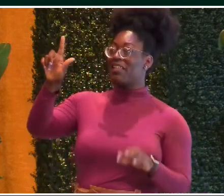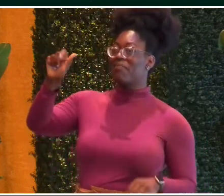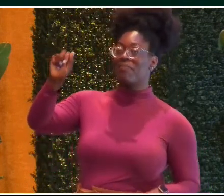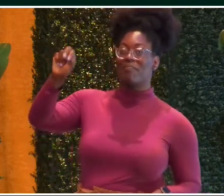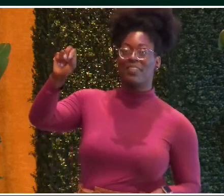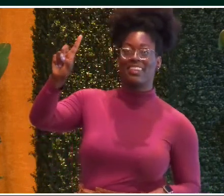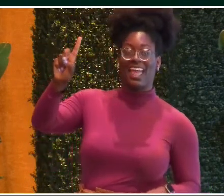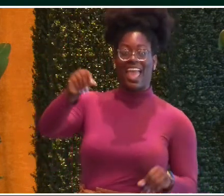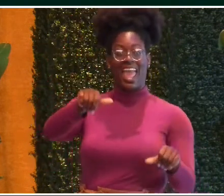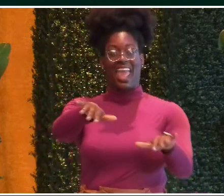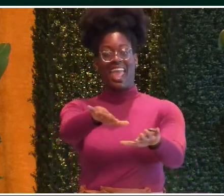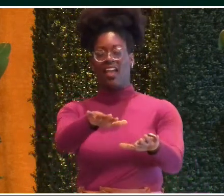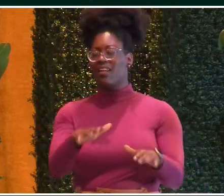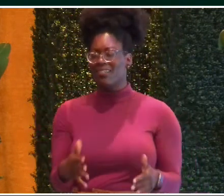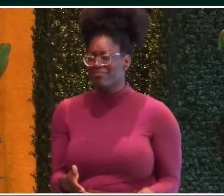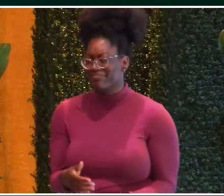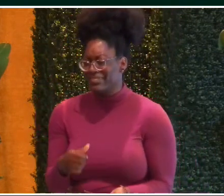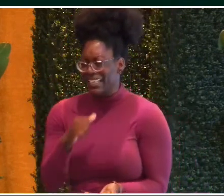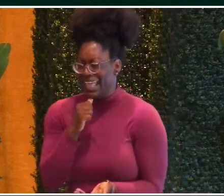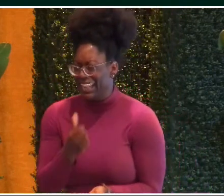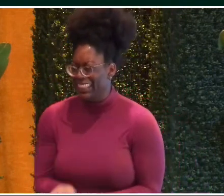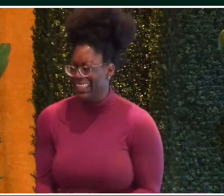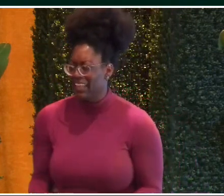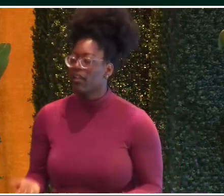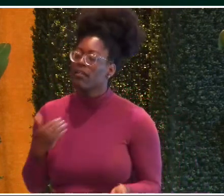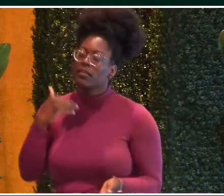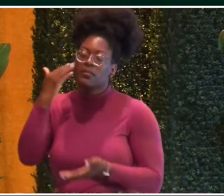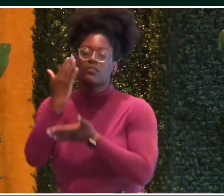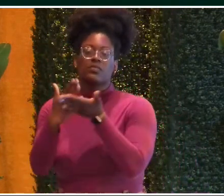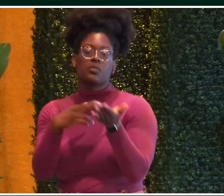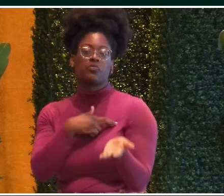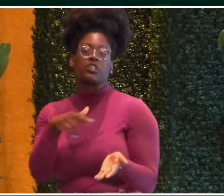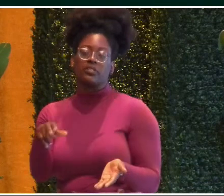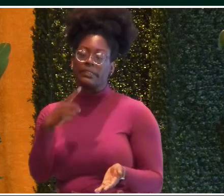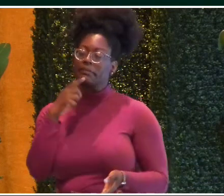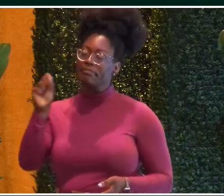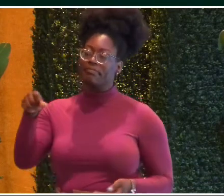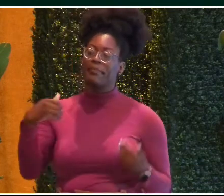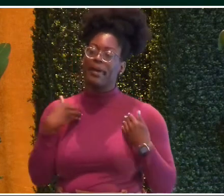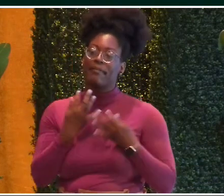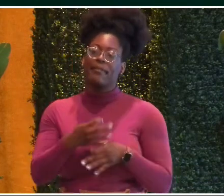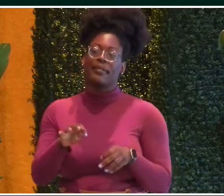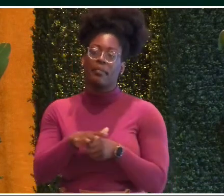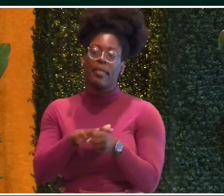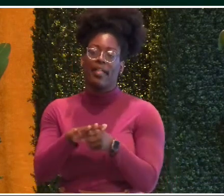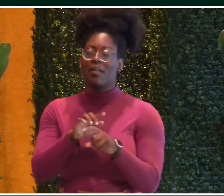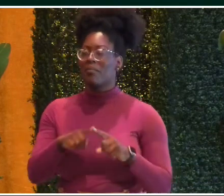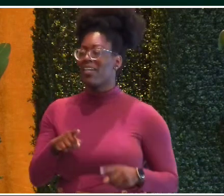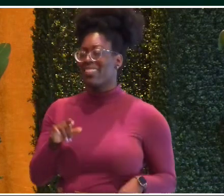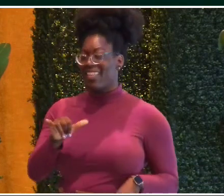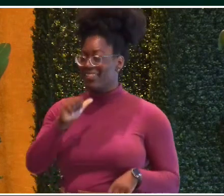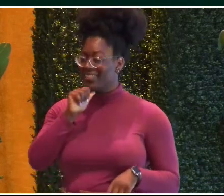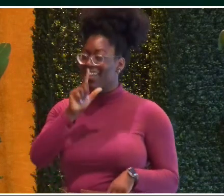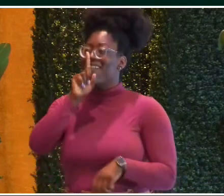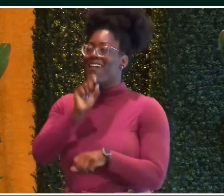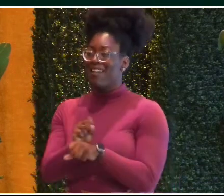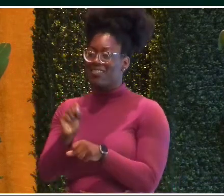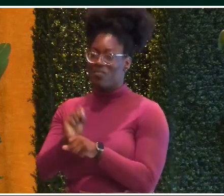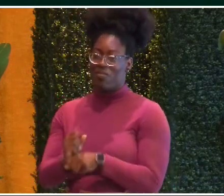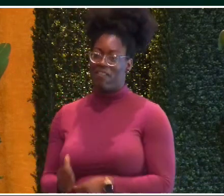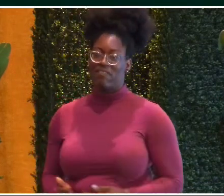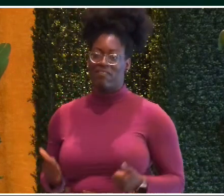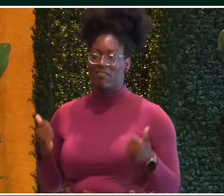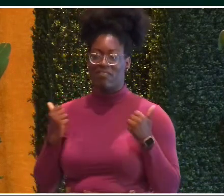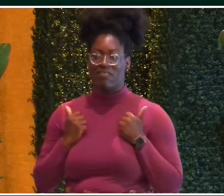great. Well, in some religions, they tell you that. But that's not actual life. That's not what we're going to get in our lives. We're